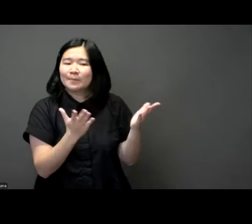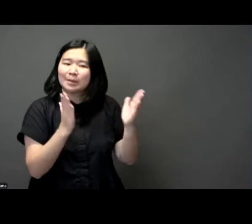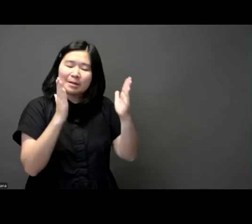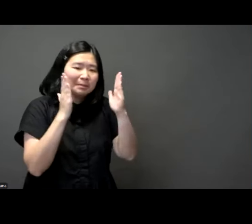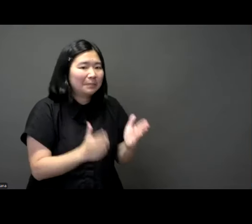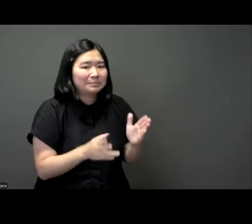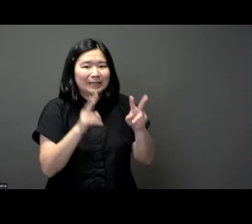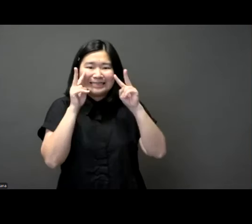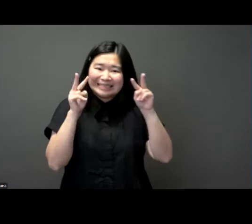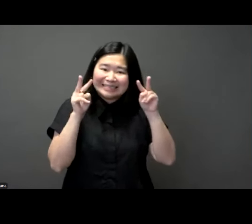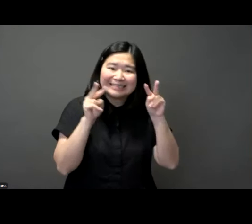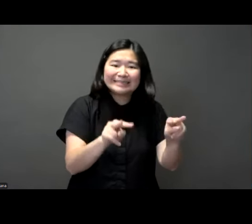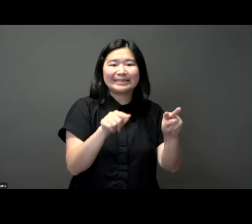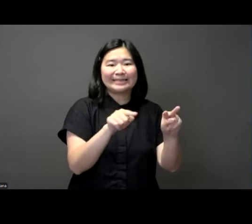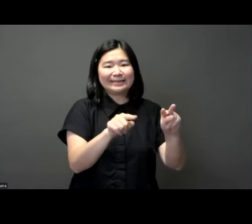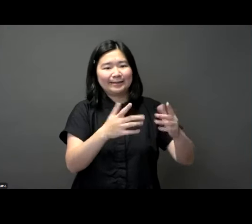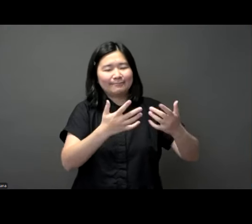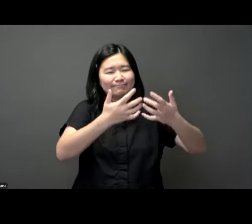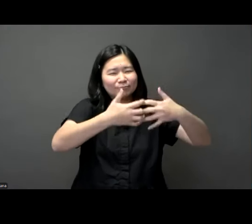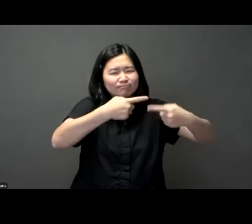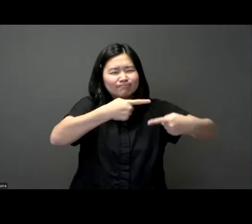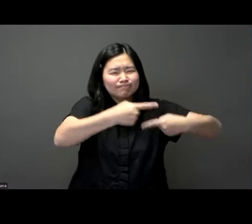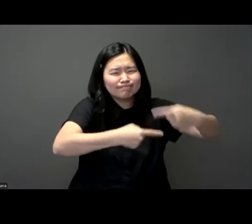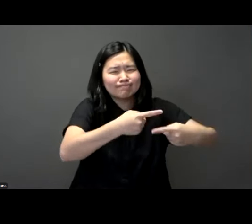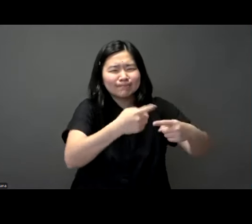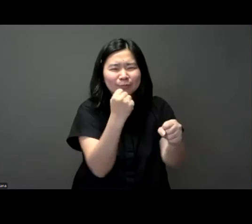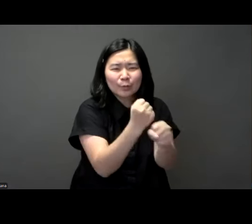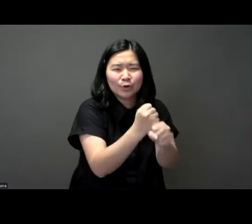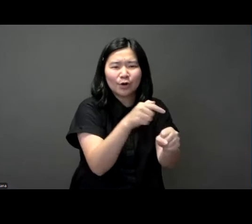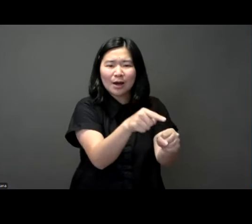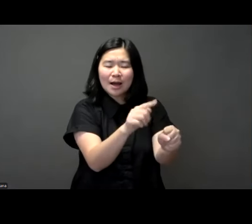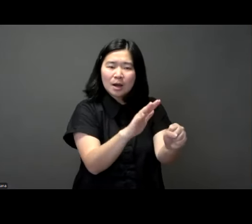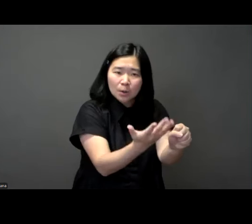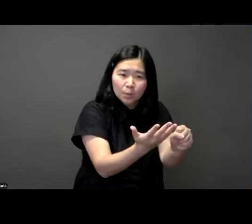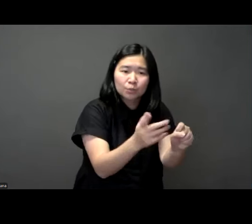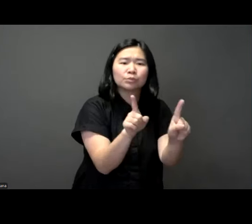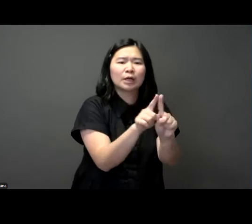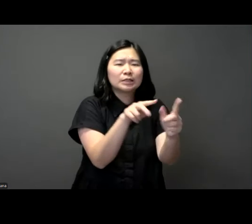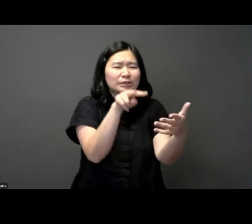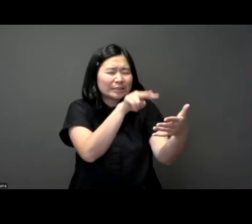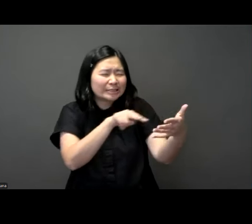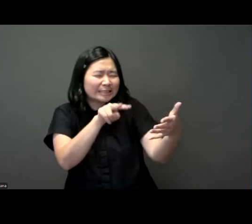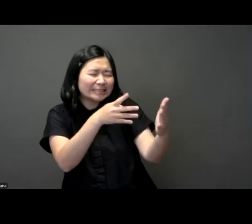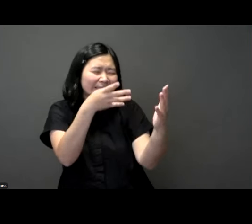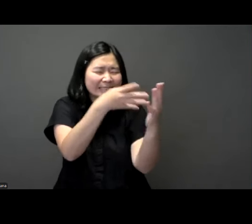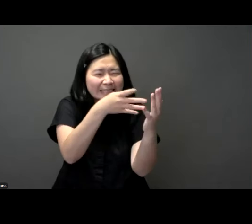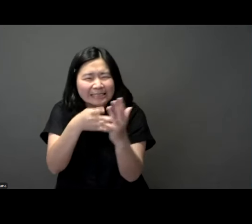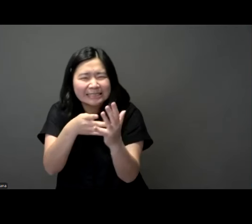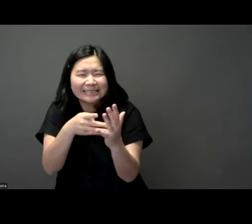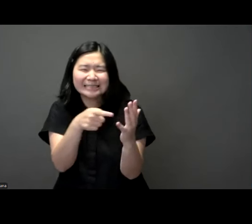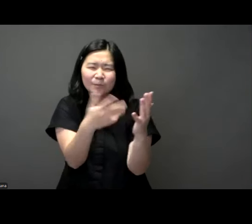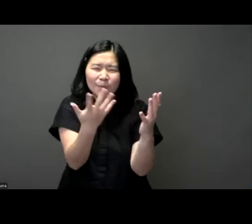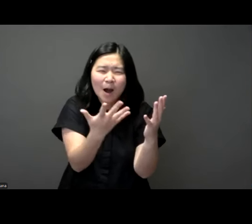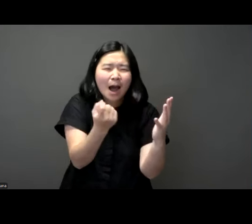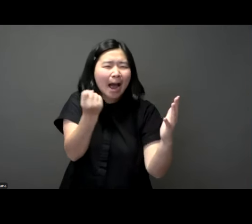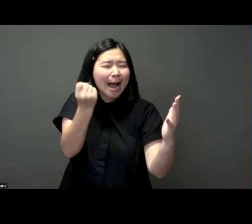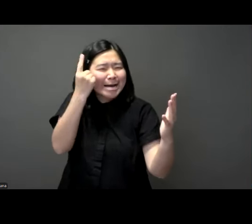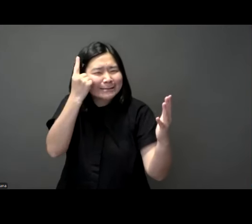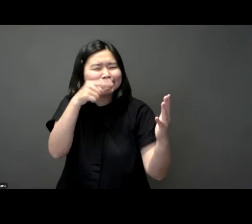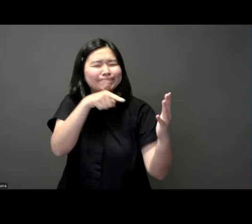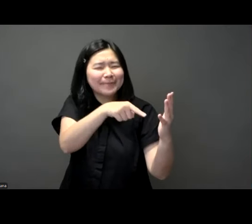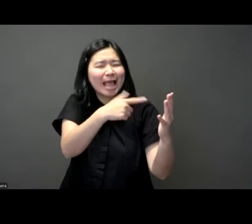identify them, we try to understand them and to address them. Those underlying mechanisms that create and sustain the vulnerabilities that